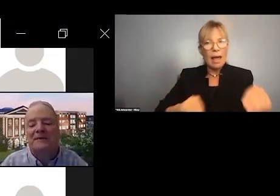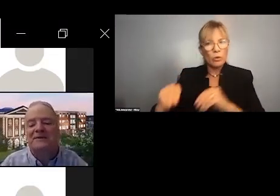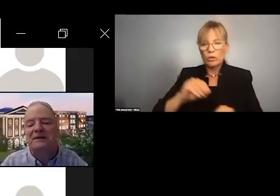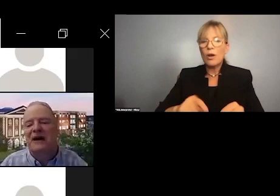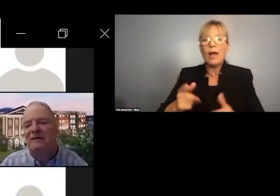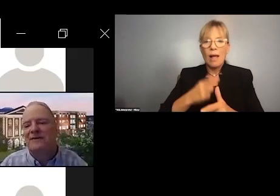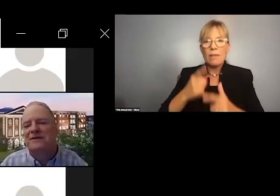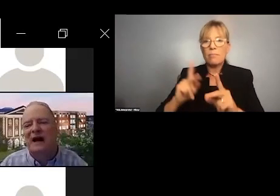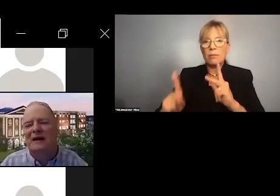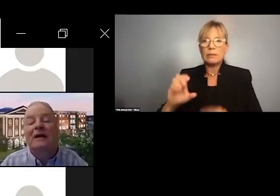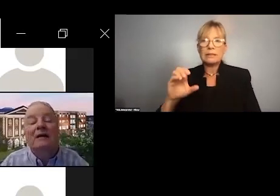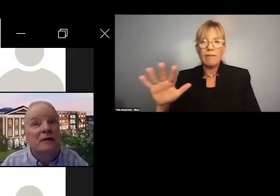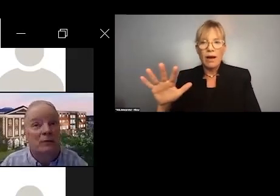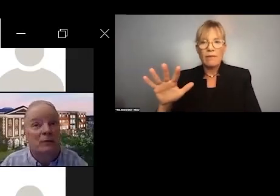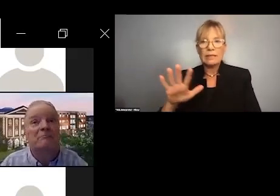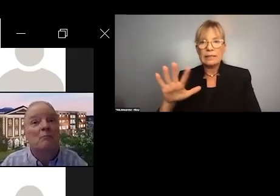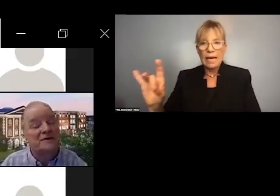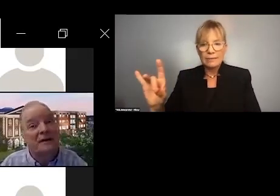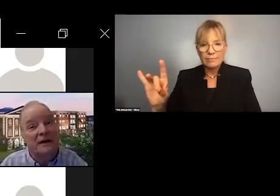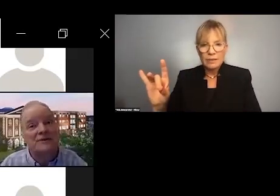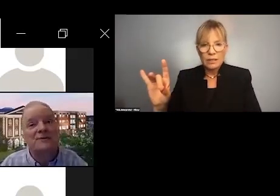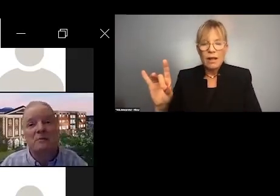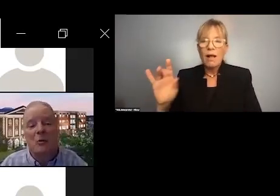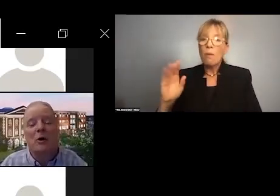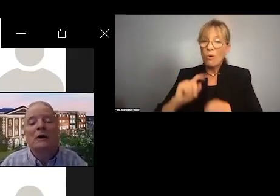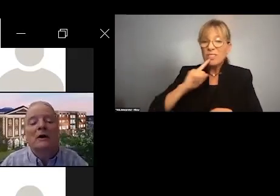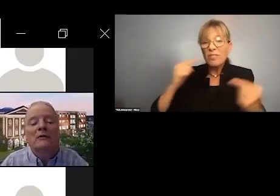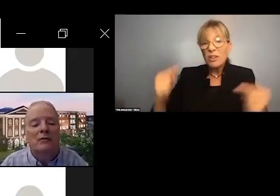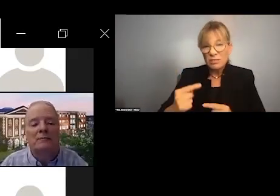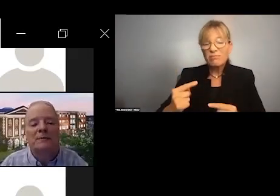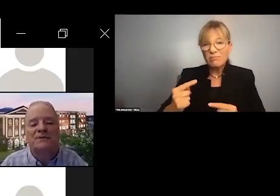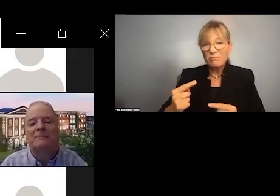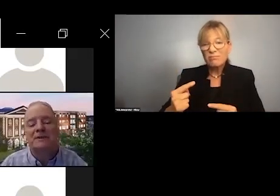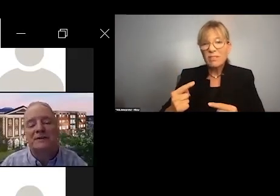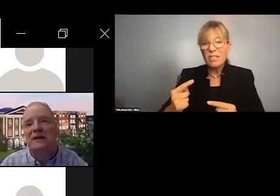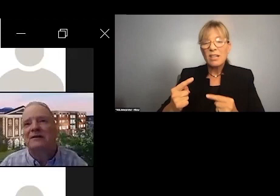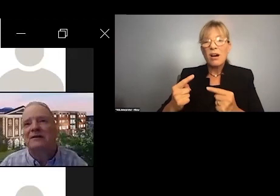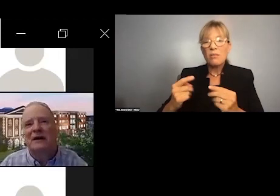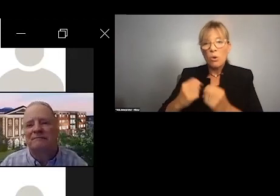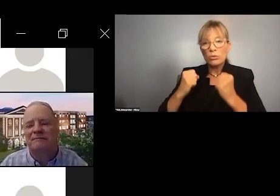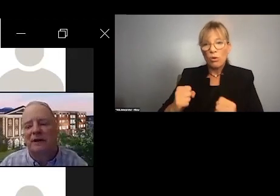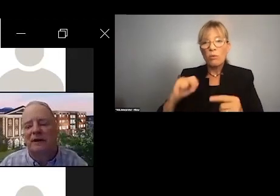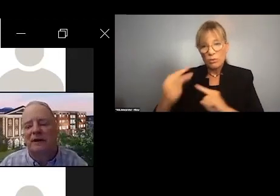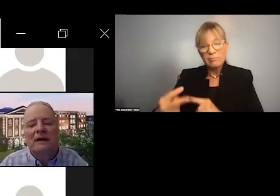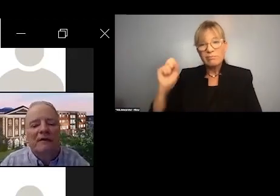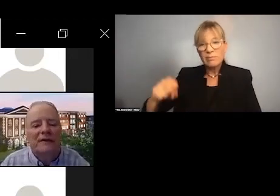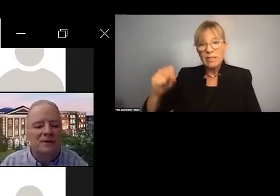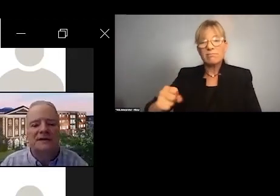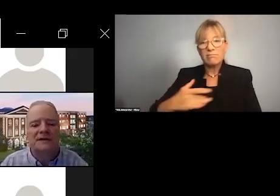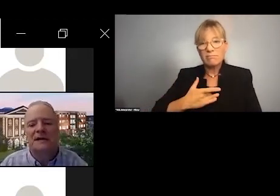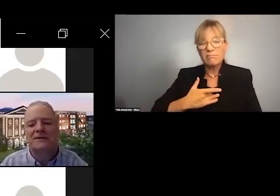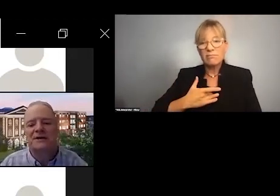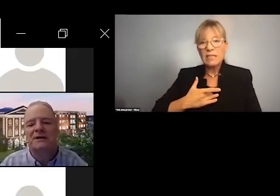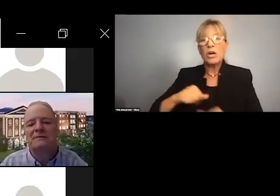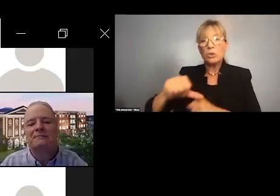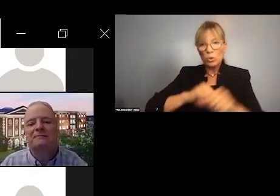and then people C5 to C8. So more severe injury, more strong perceptions. Yes, I feel the